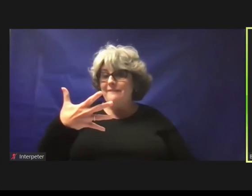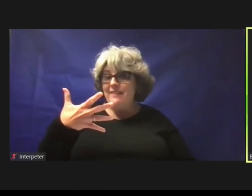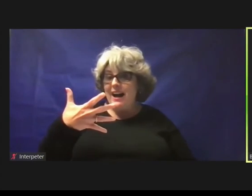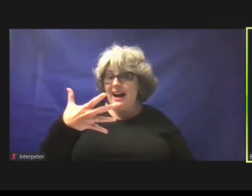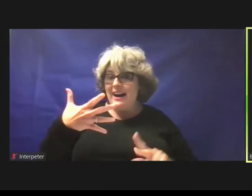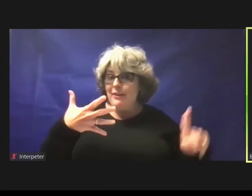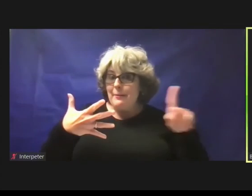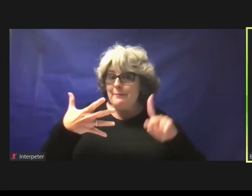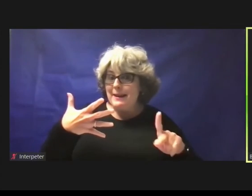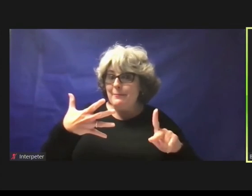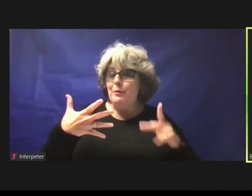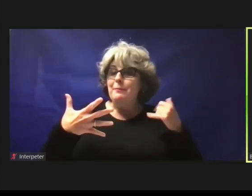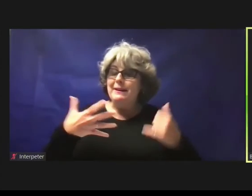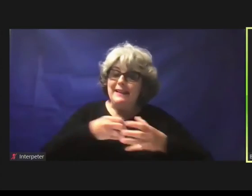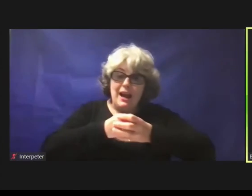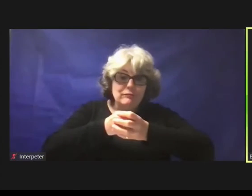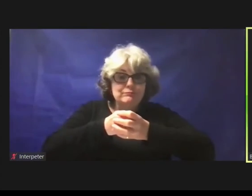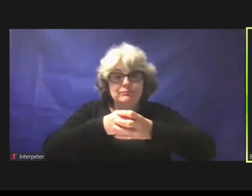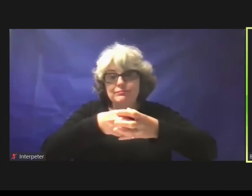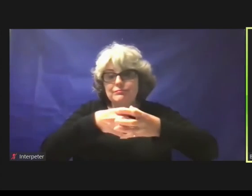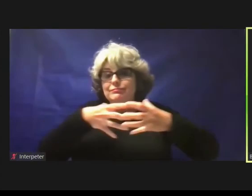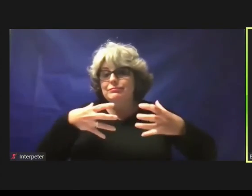but now we have